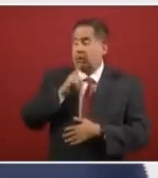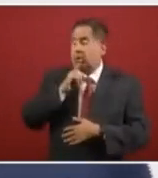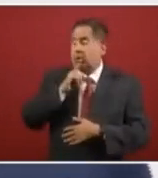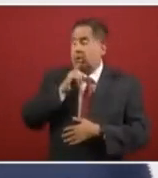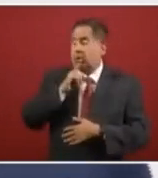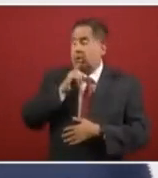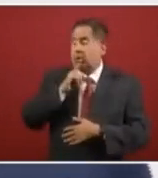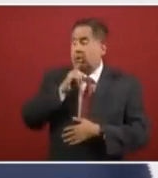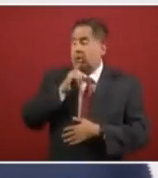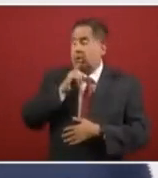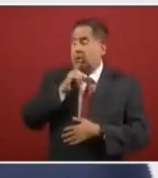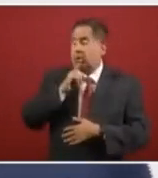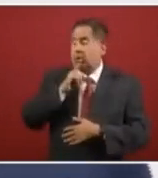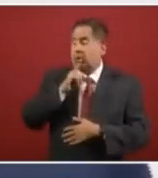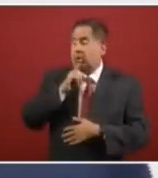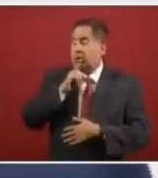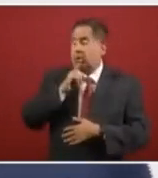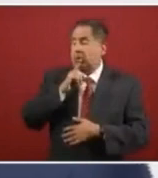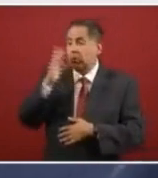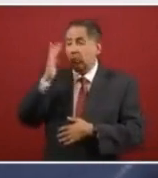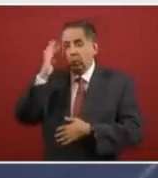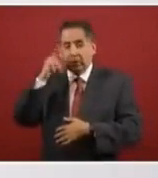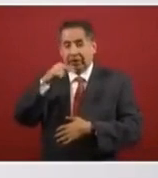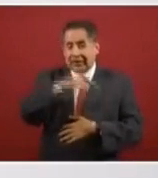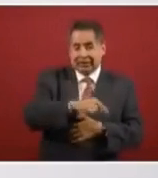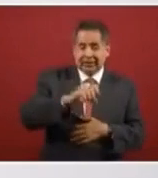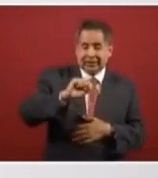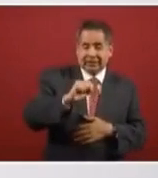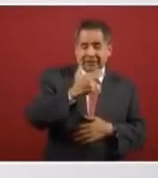the secretary of haciendas